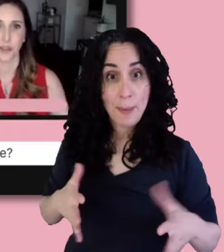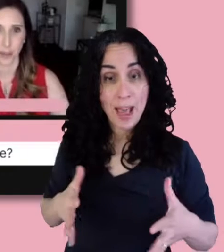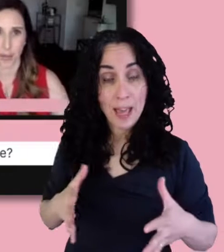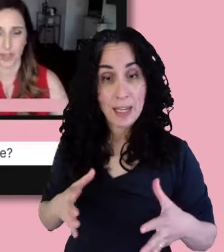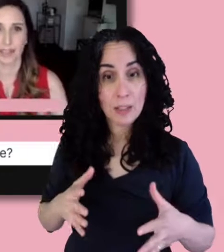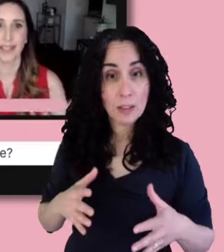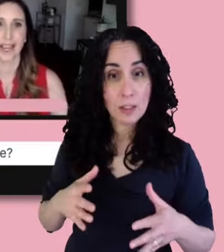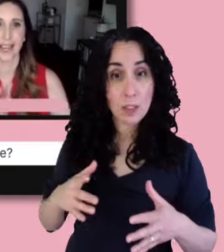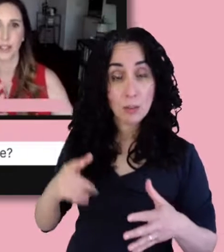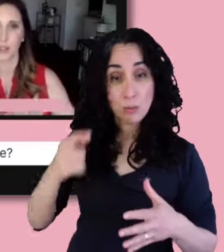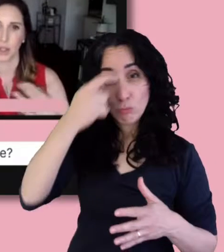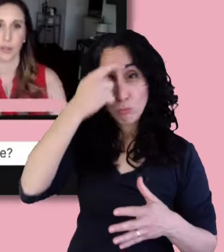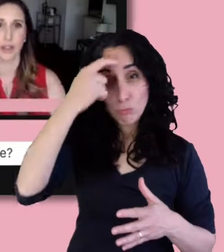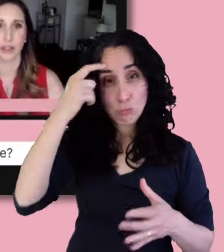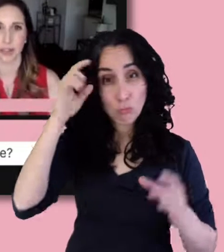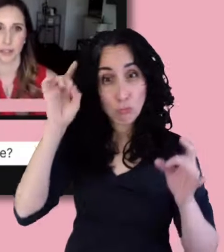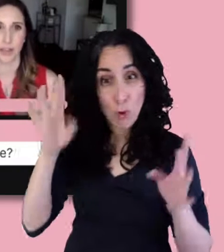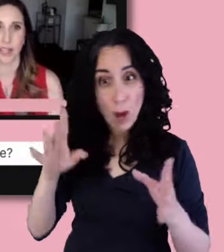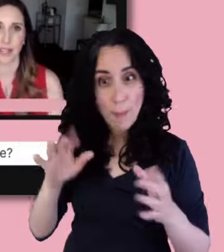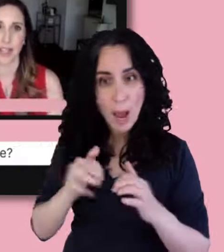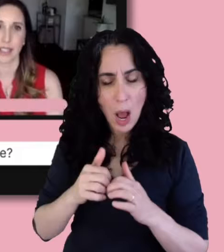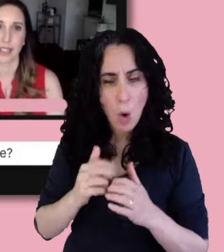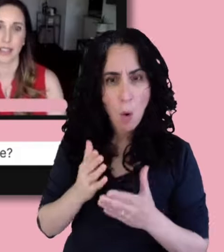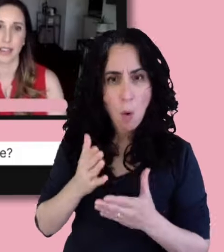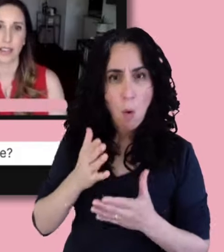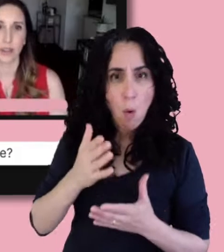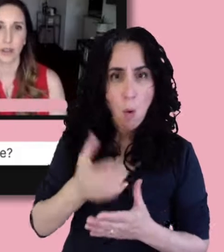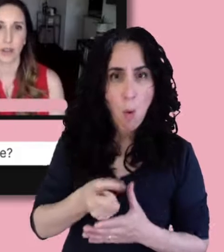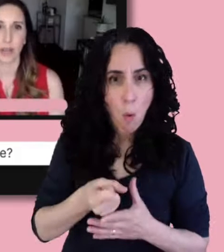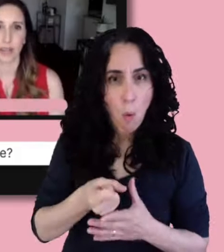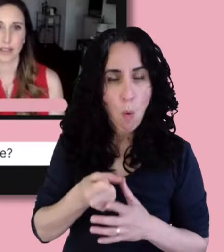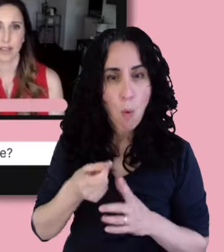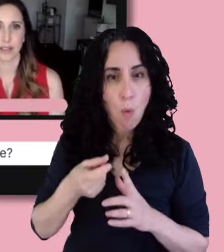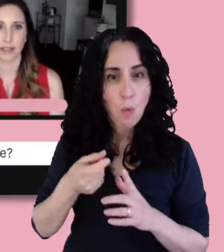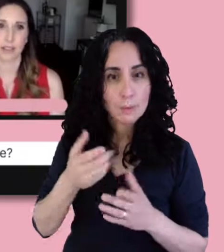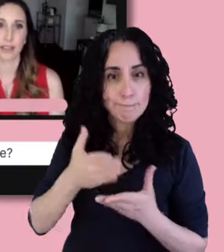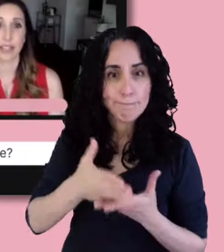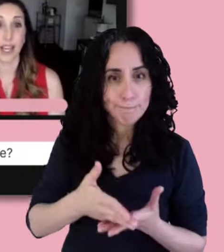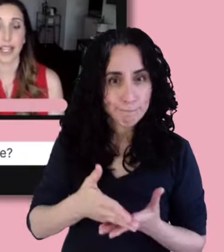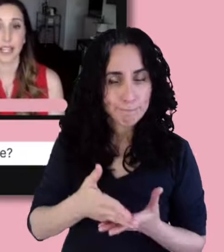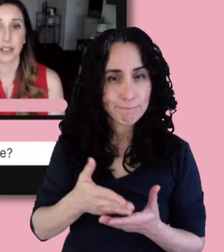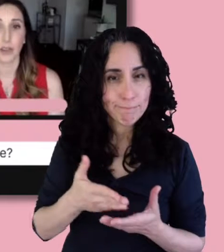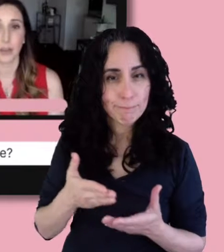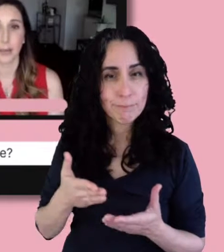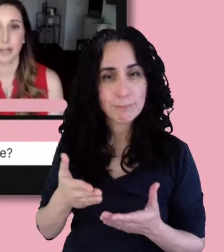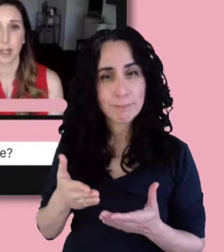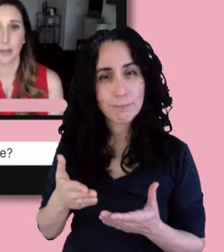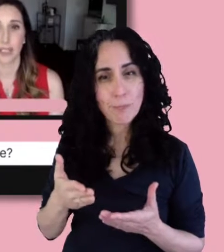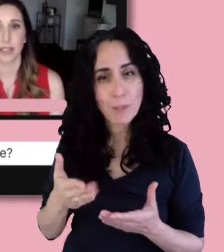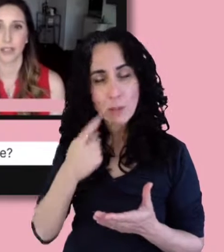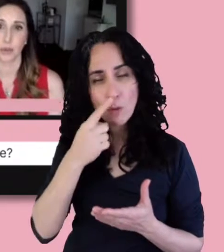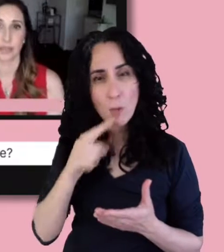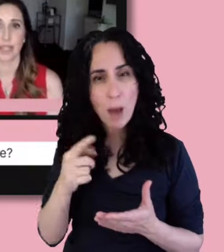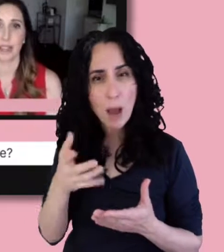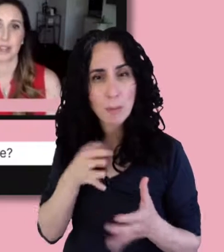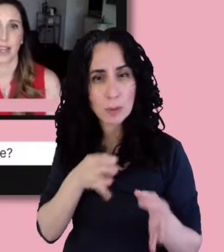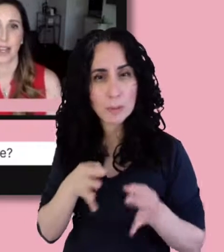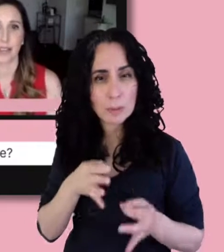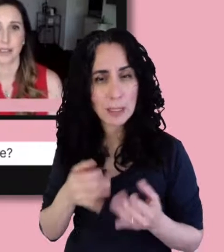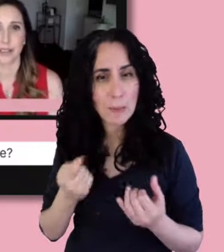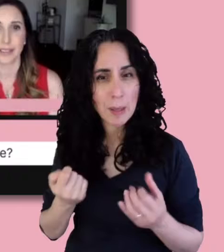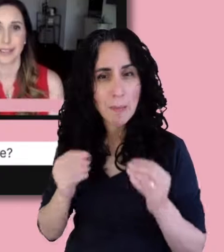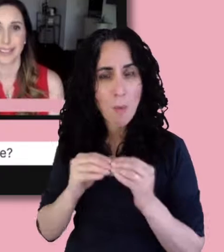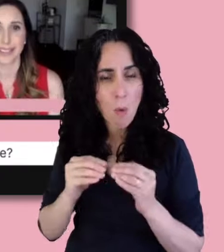and trauma and a That's snowball so effect of important. anxiety. So So that's, important. yeah. And if you don't mind, Robin, I'd love to sort of get into